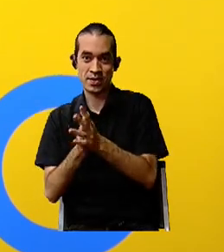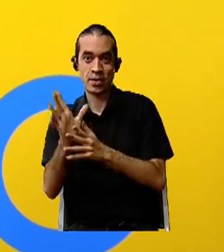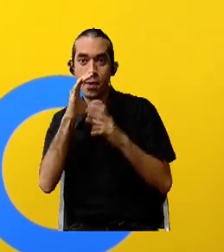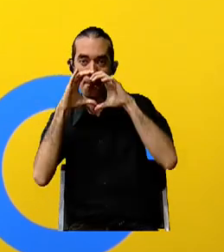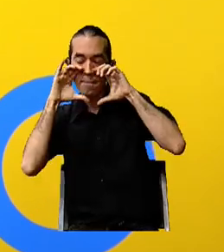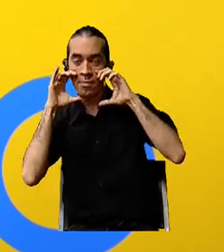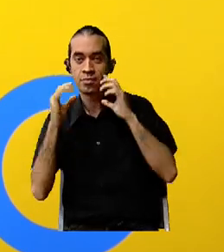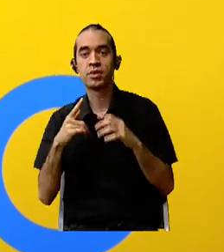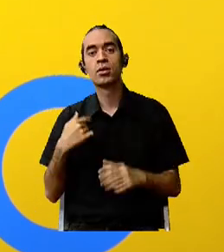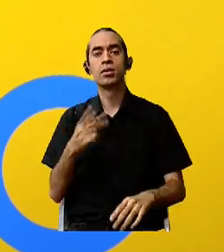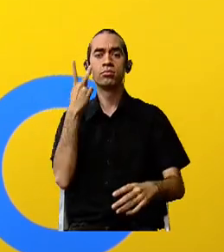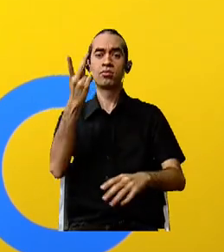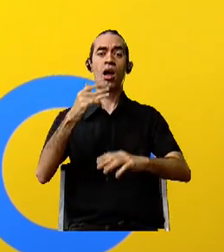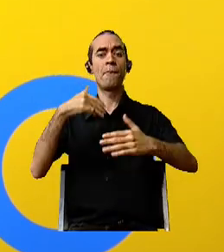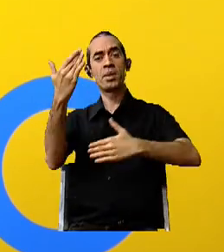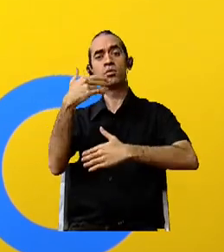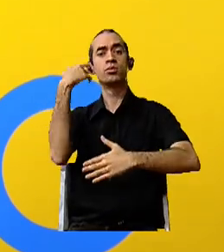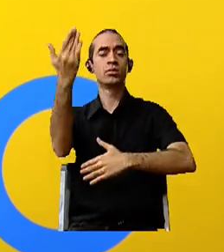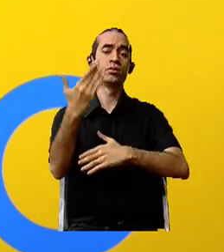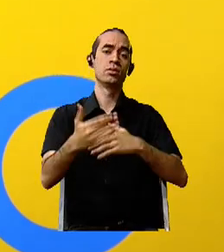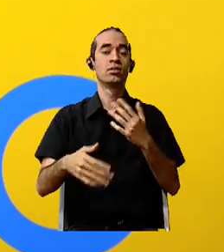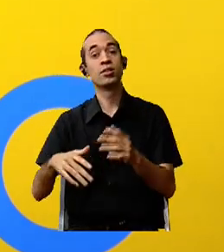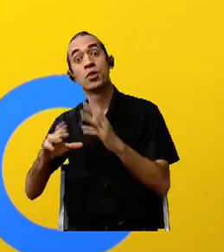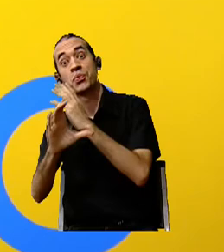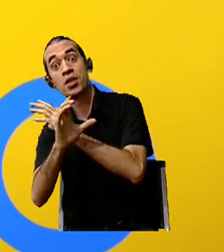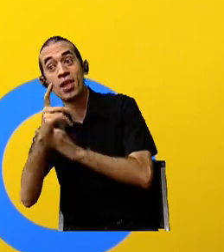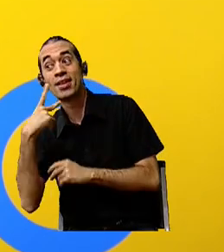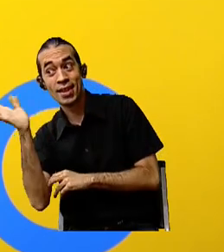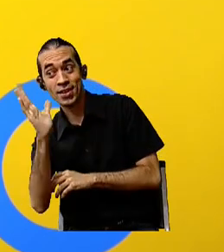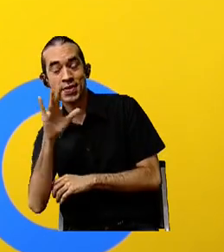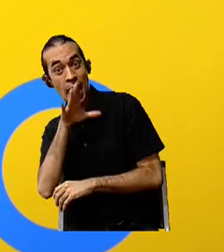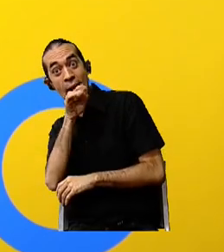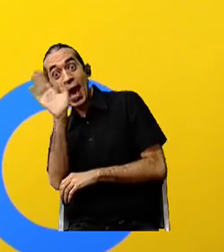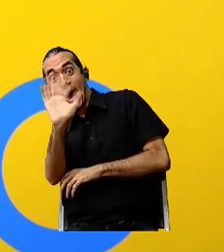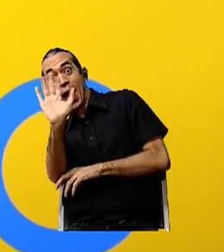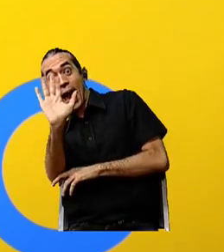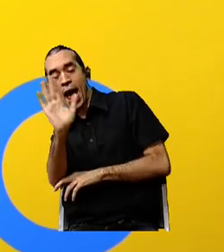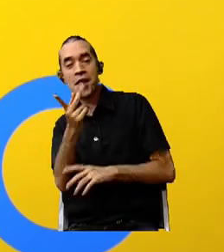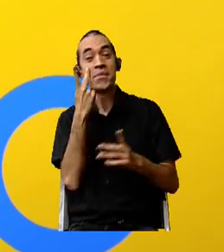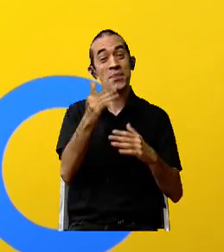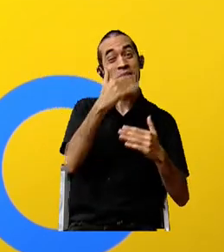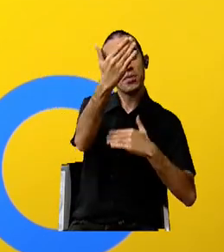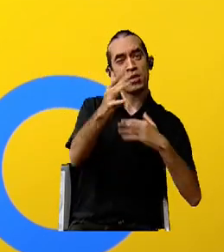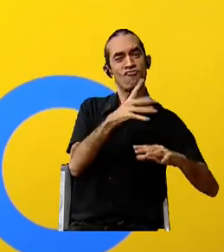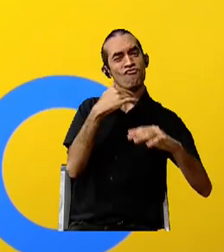See you later, take care, alligator. Say goodbye, Chuli. Bye-bye, see you later.